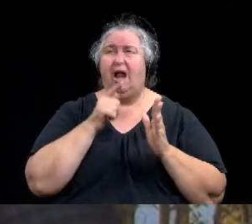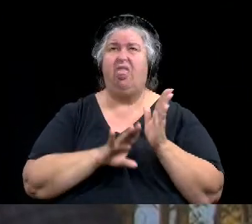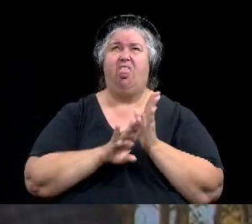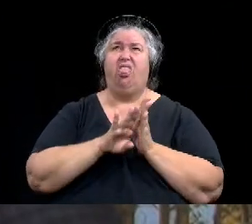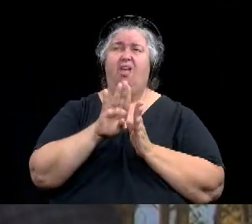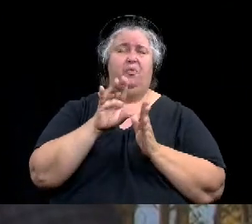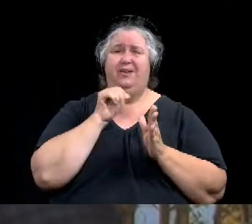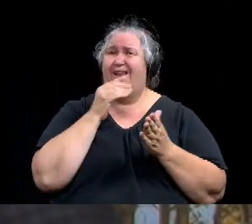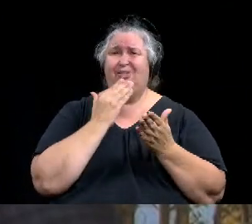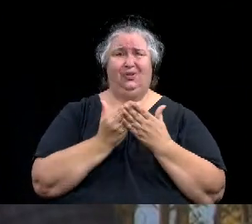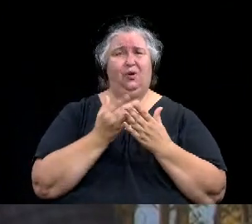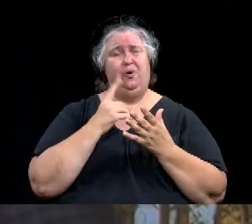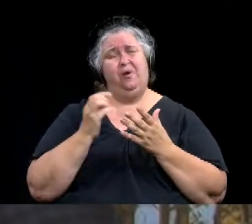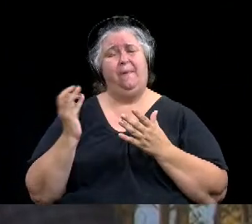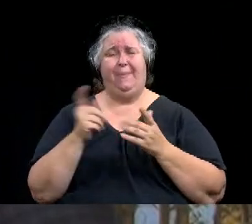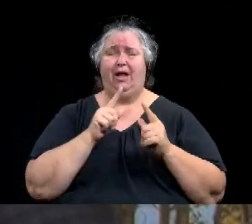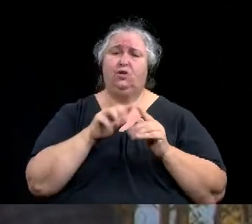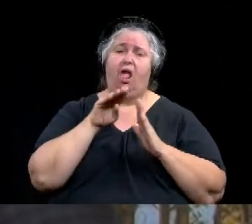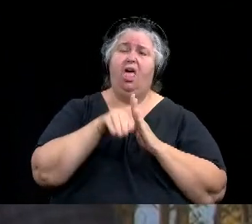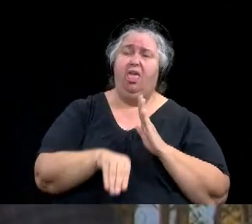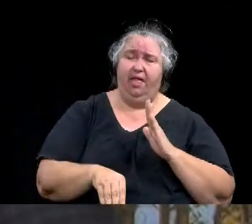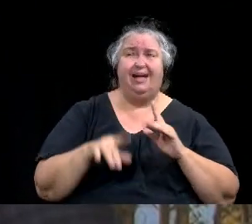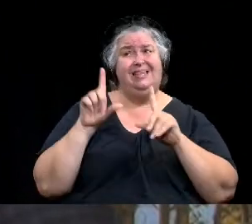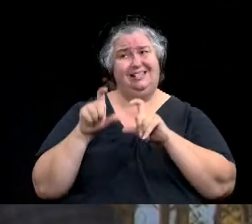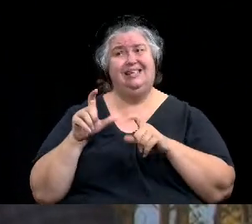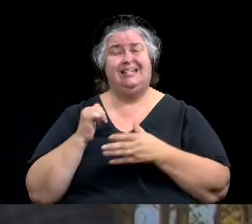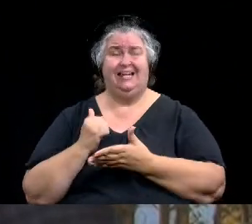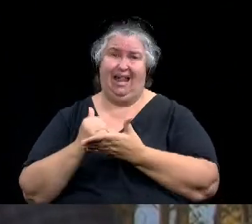work to get back to that. This testing can make a real